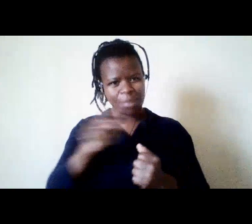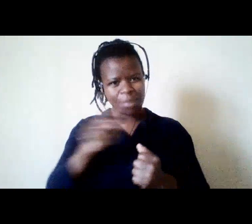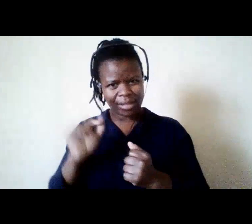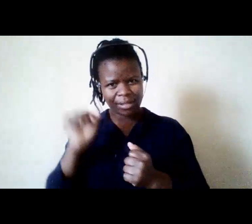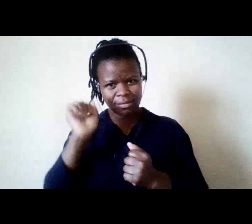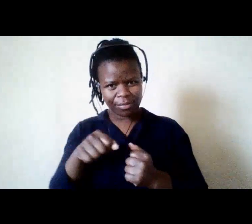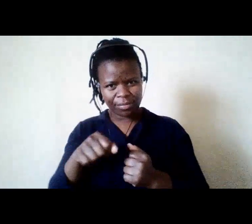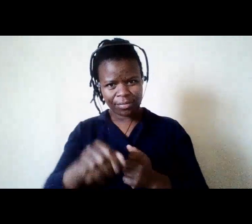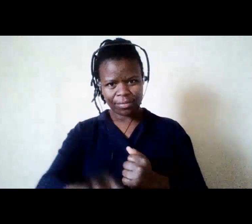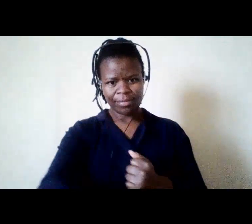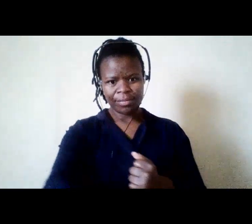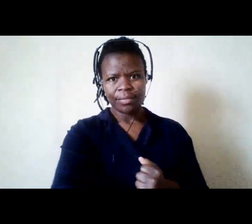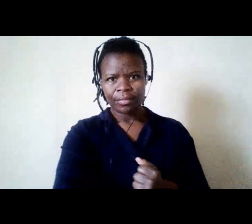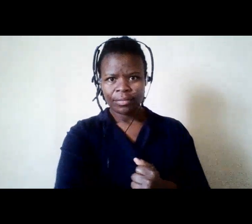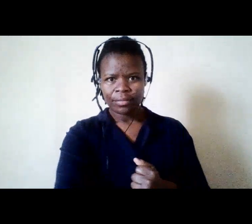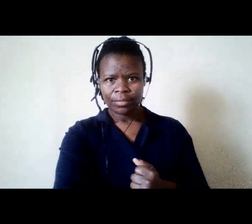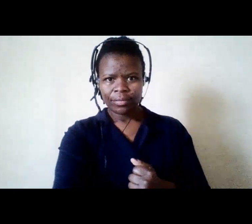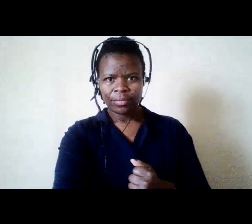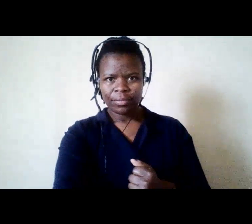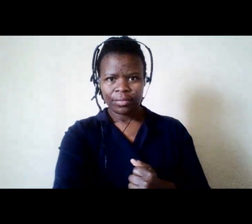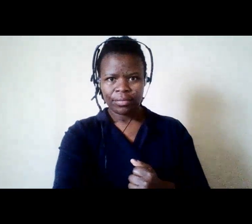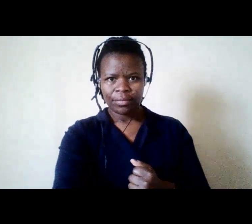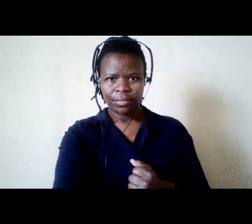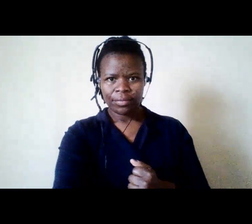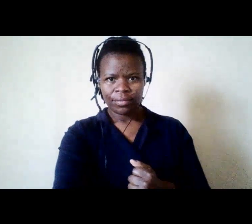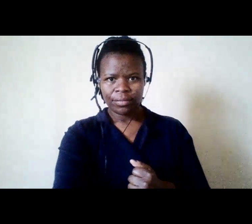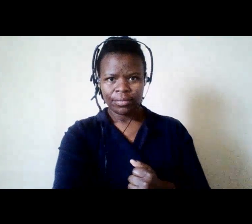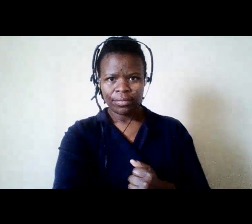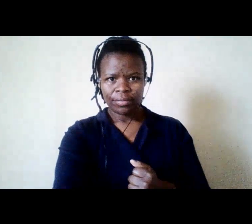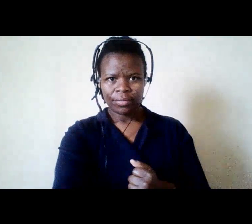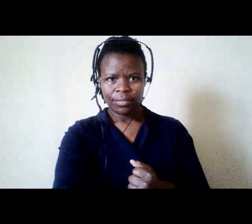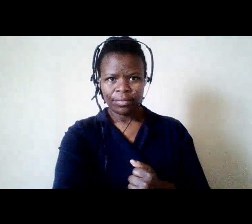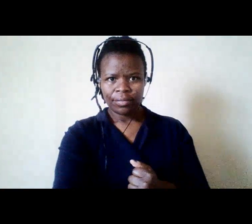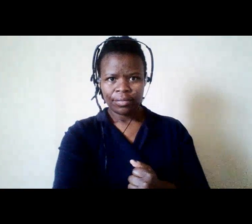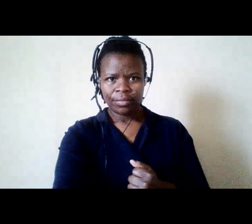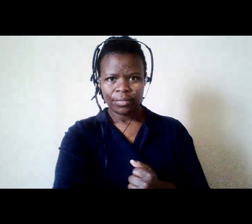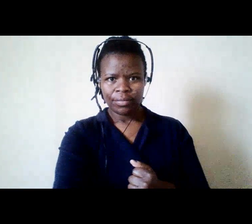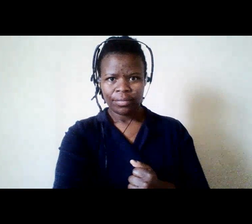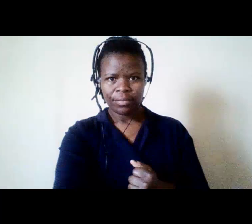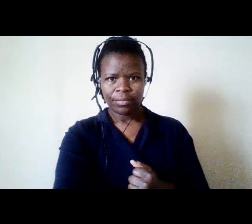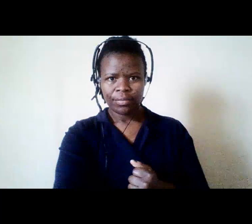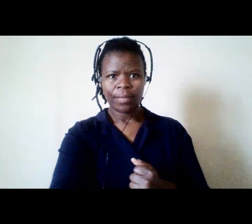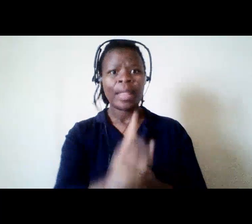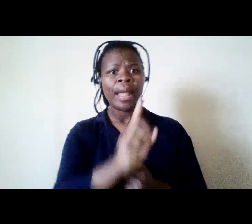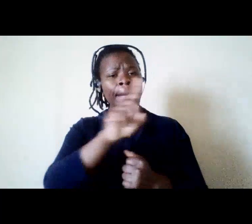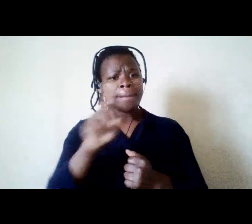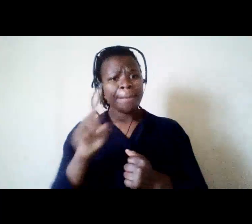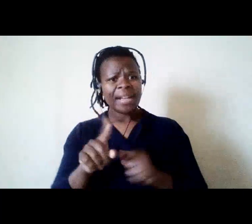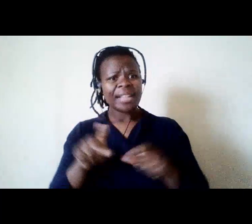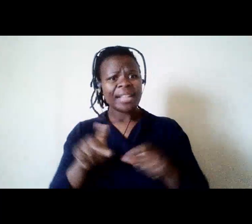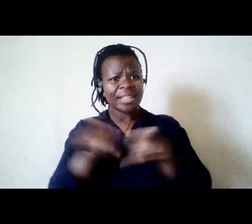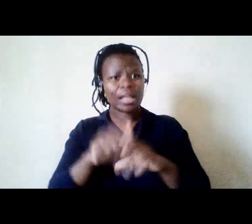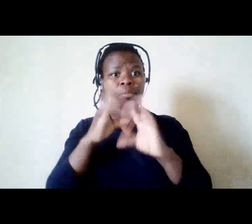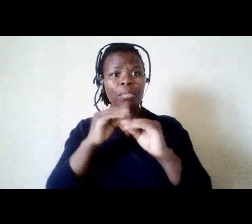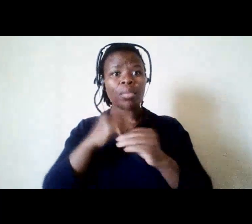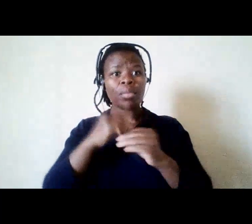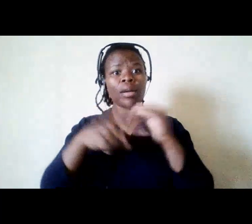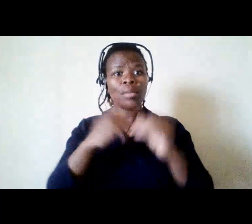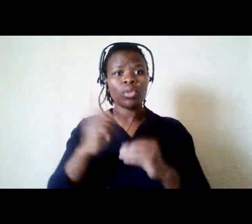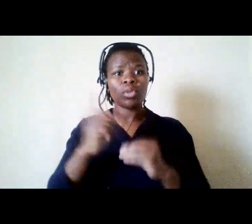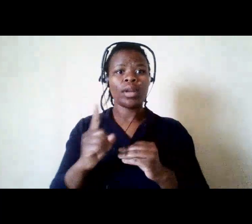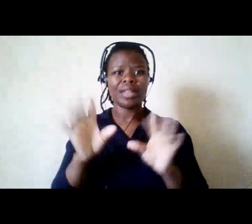Yes, with women with women yeah, disabilities, but disabilities, and they spoke about the importance of their spiritual community.